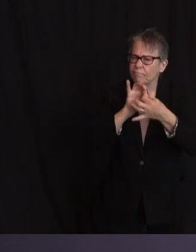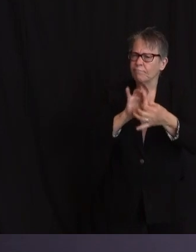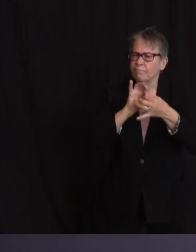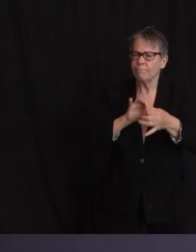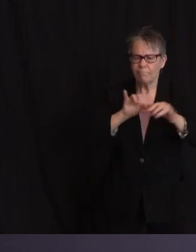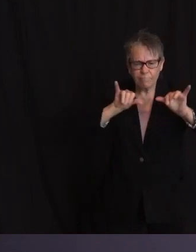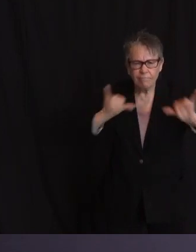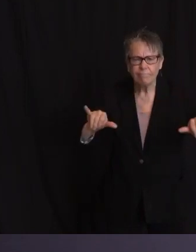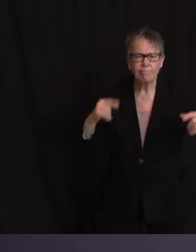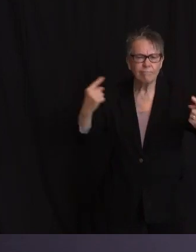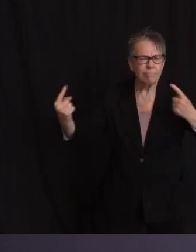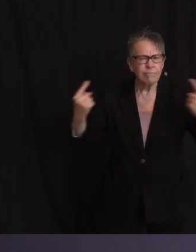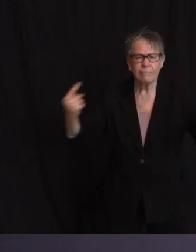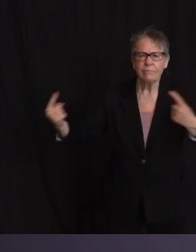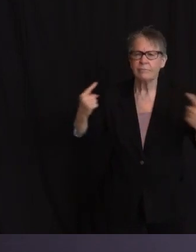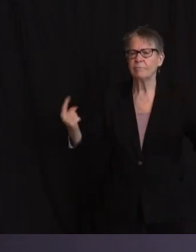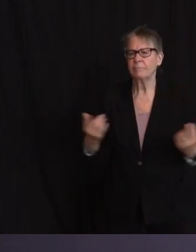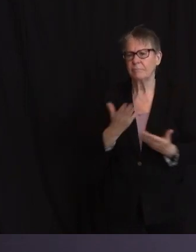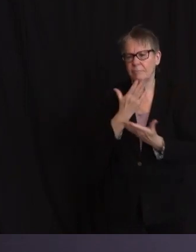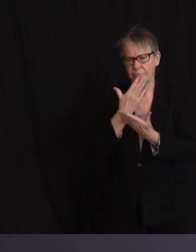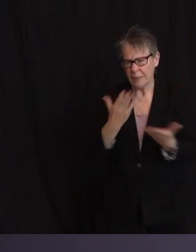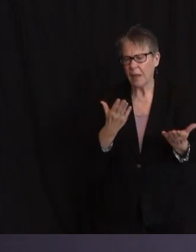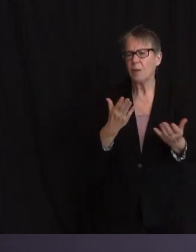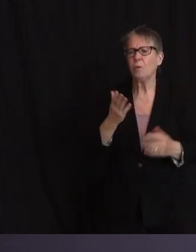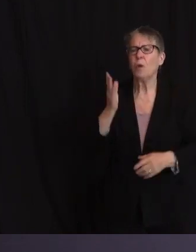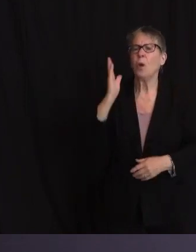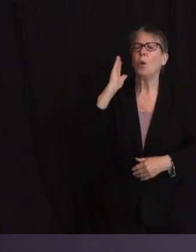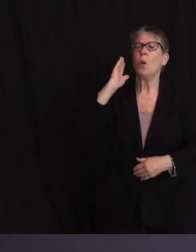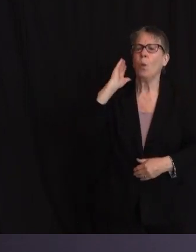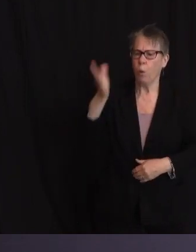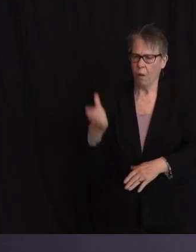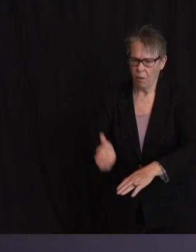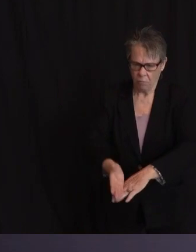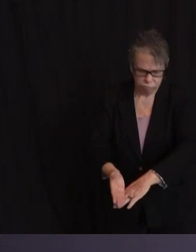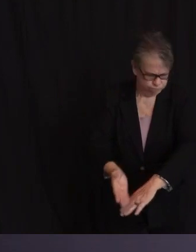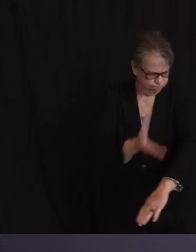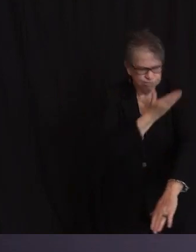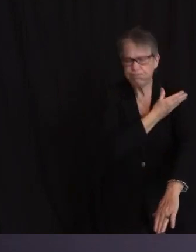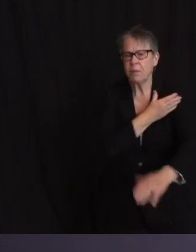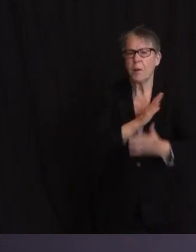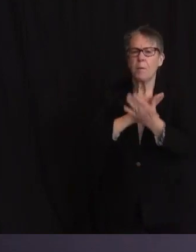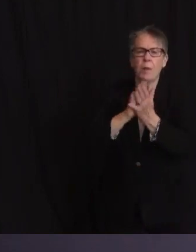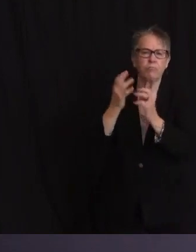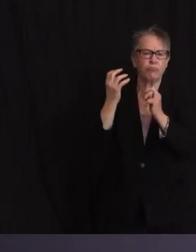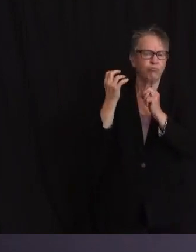emerge as one New Jersey family stronger than ever before. Thank you.